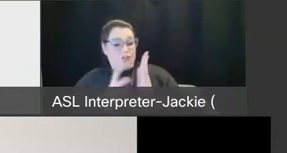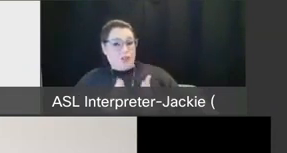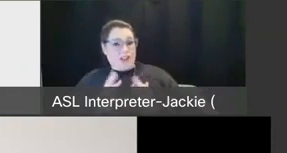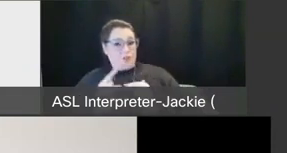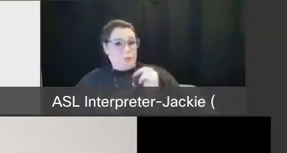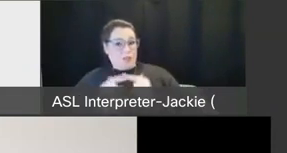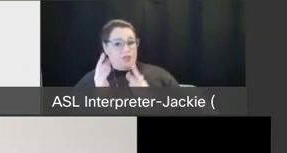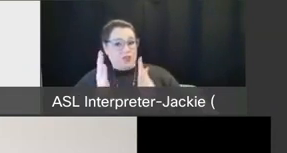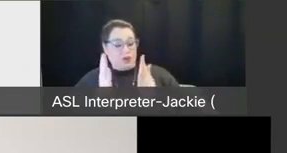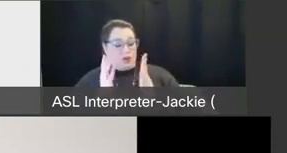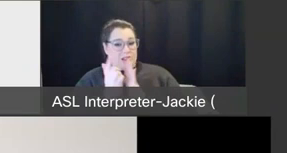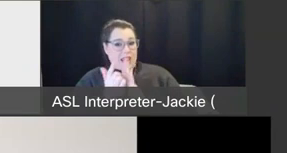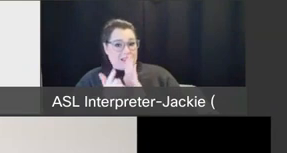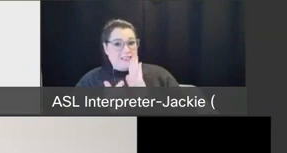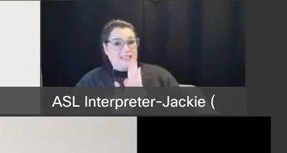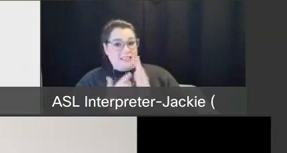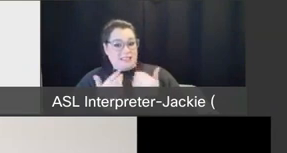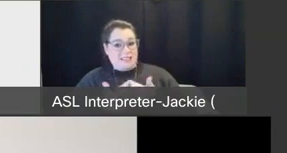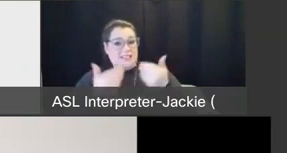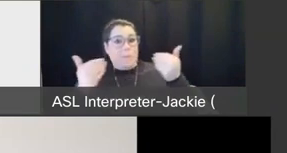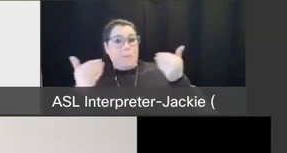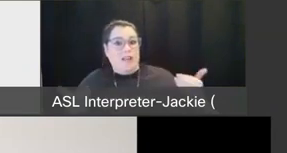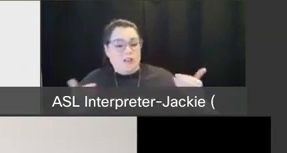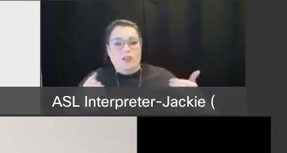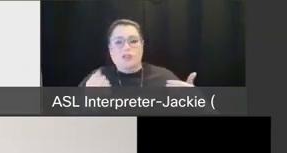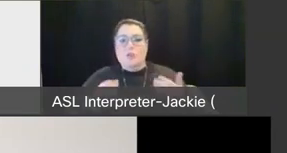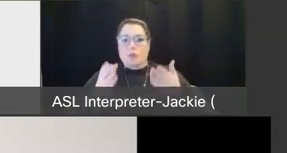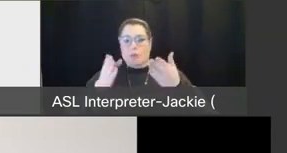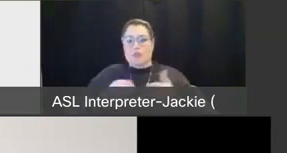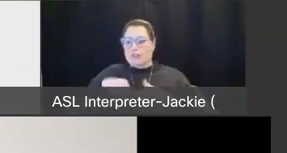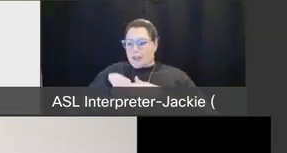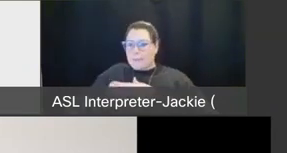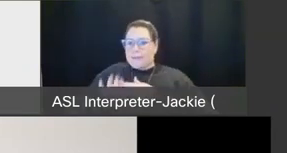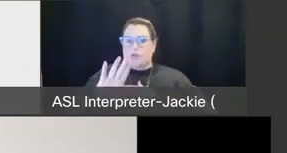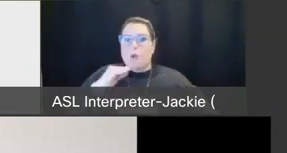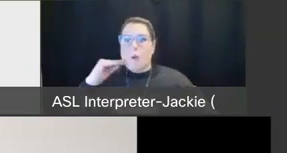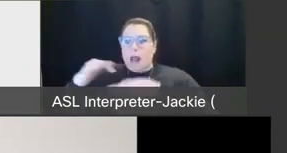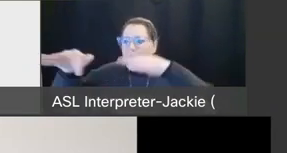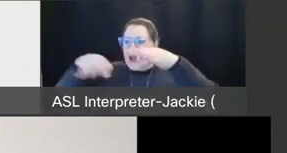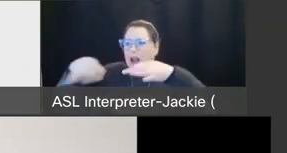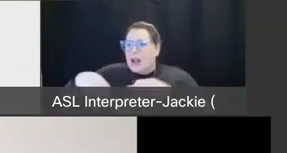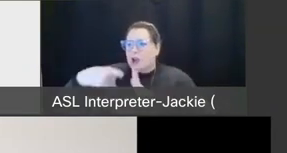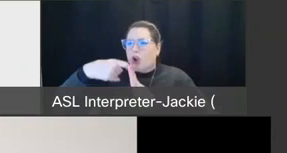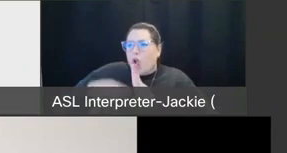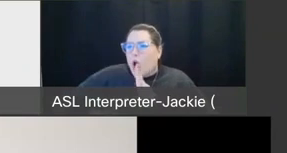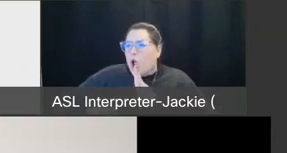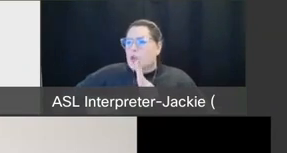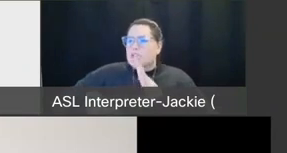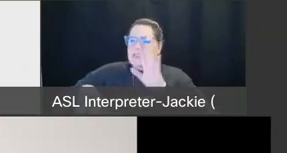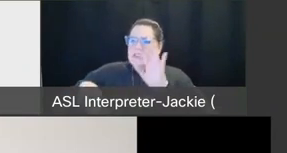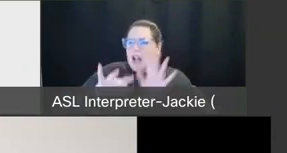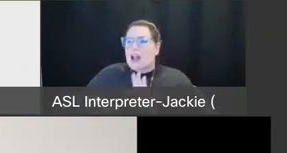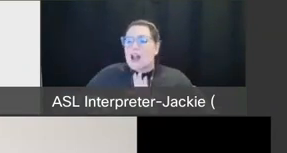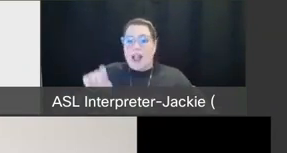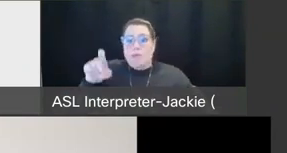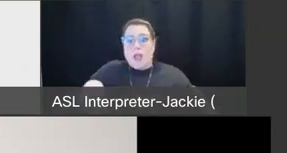in your home, that person needs to be licensed as a salesperson. If that person's also the general contractor, he or she